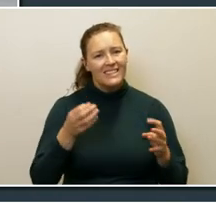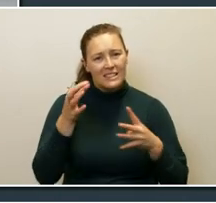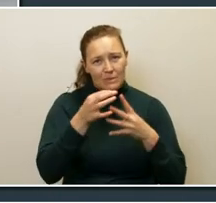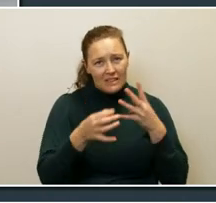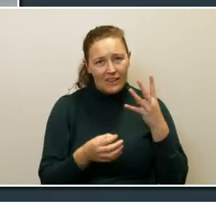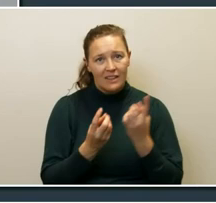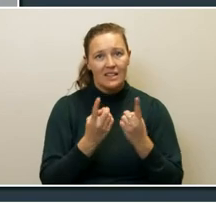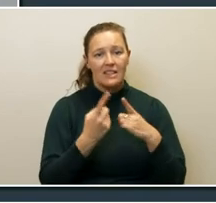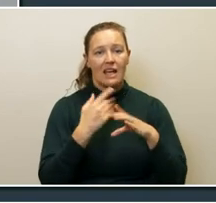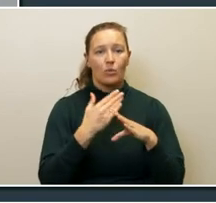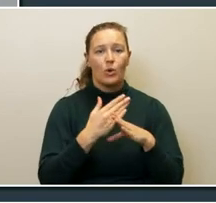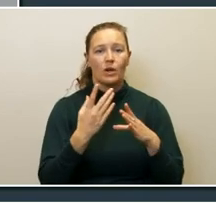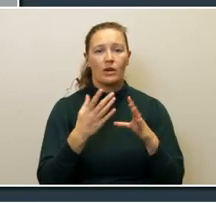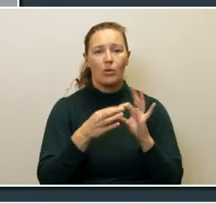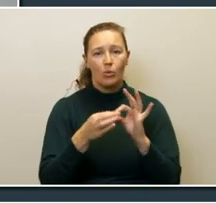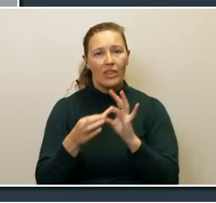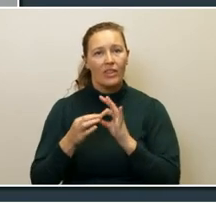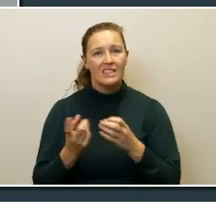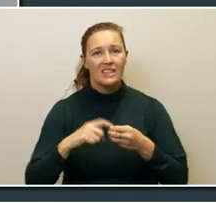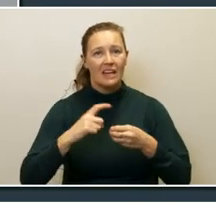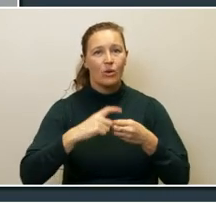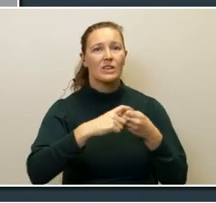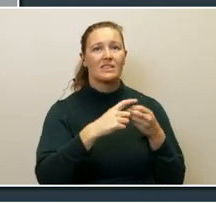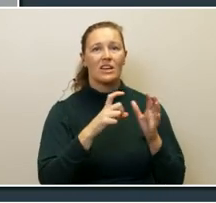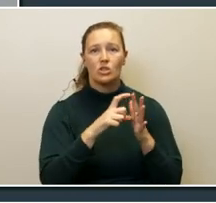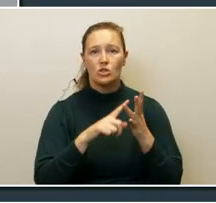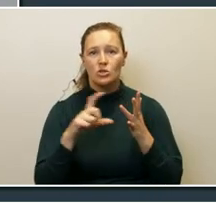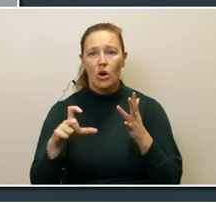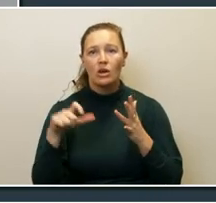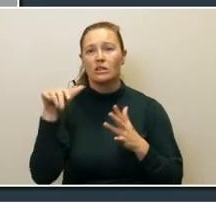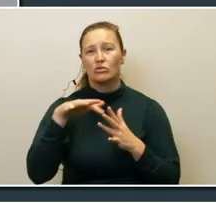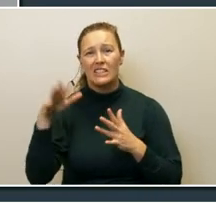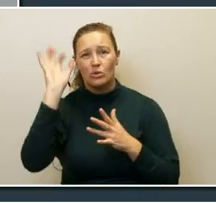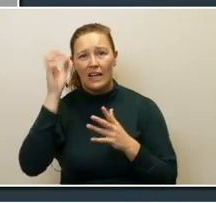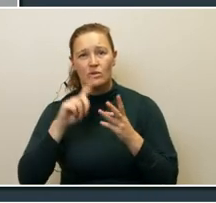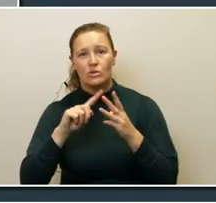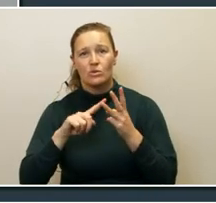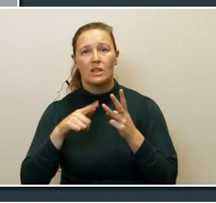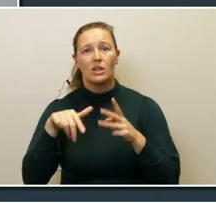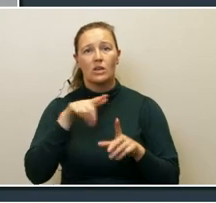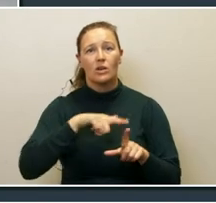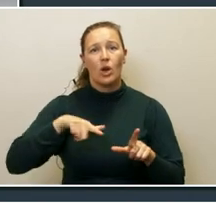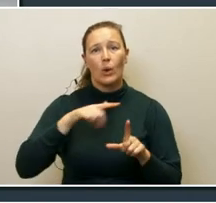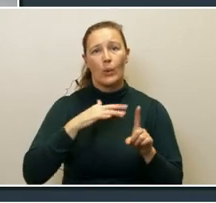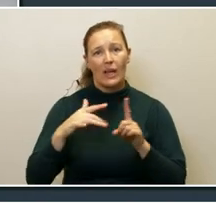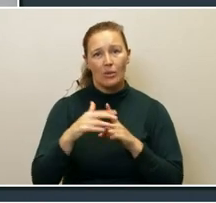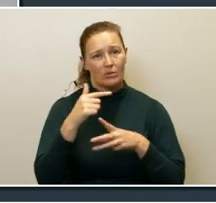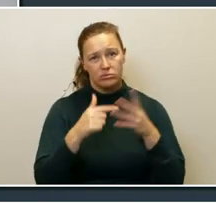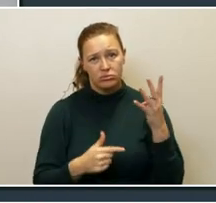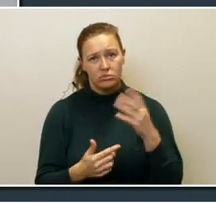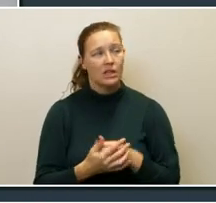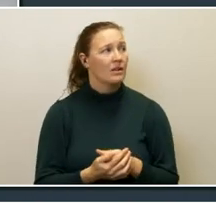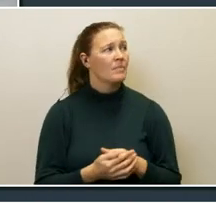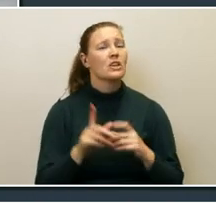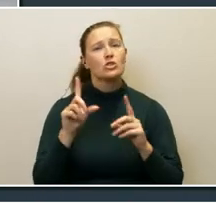work closely with all stakeholders, Department of Conservation, Regional Council, local iwi, etc. So it's